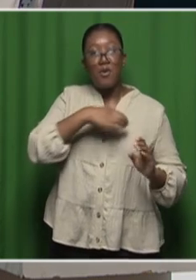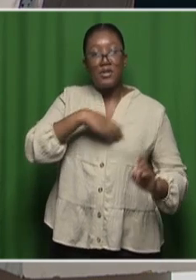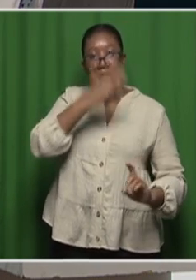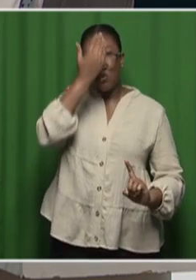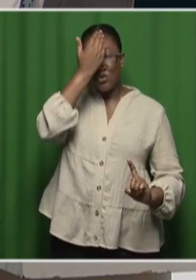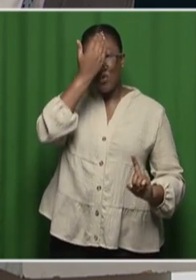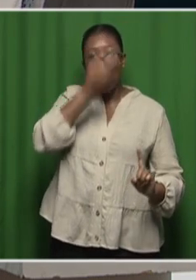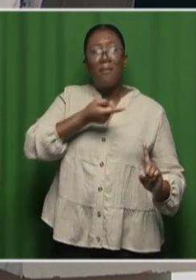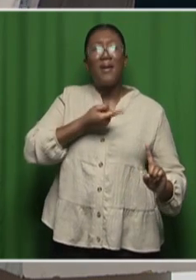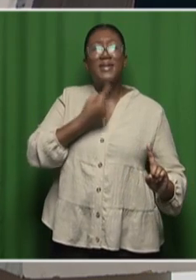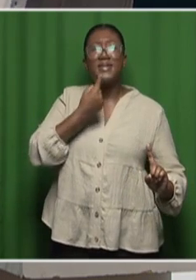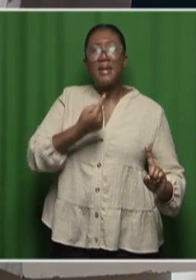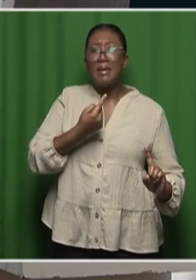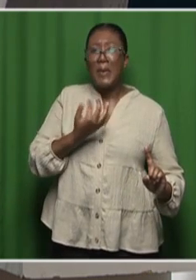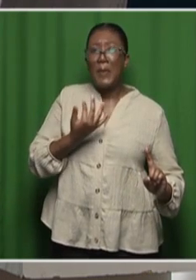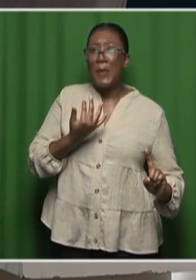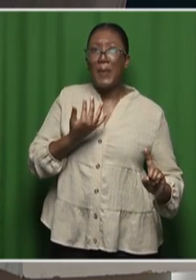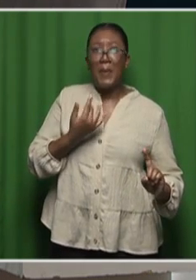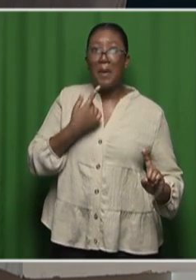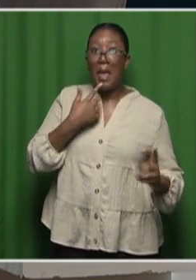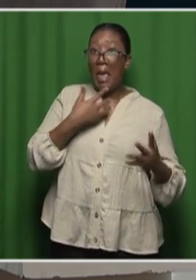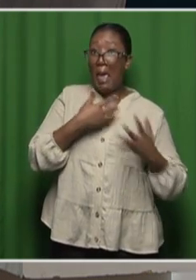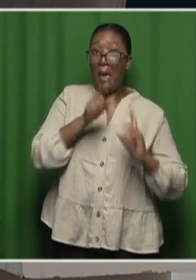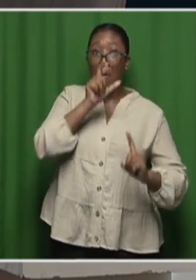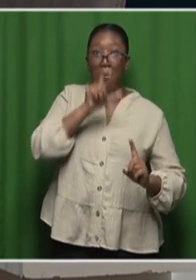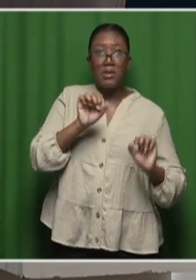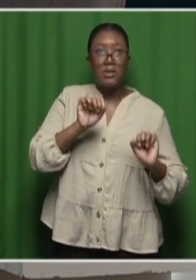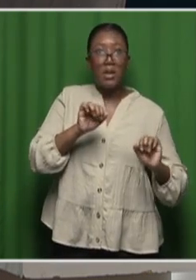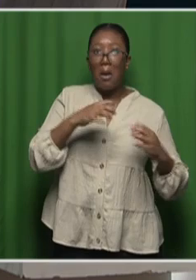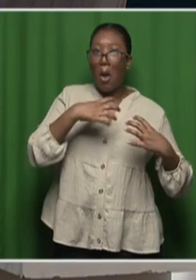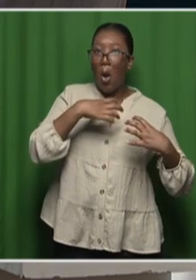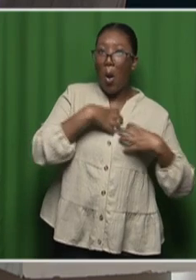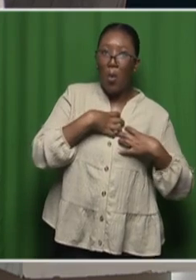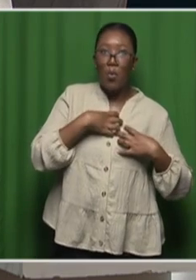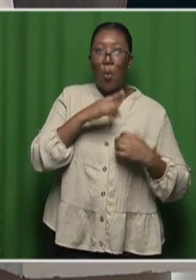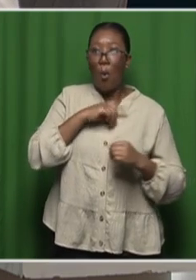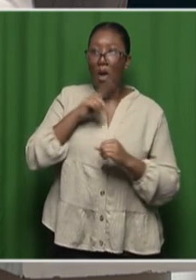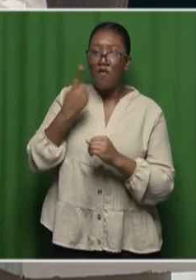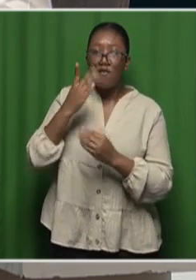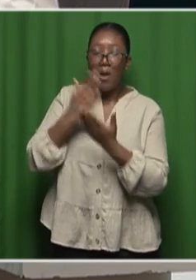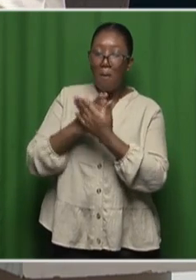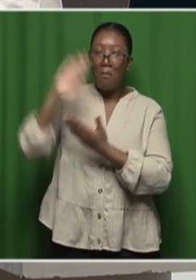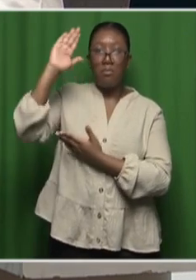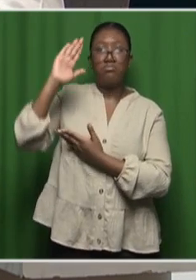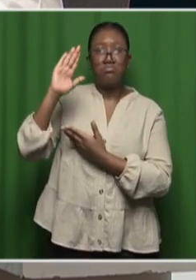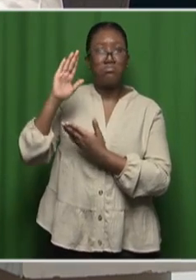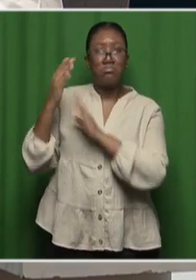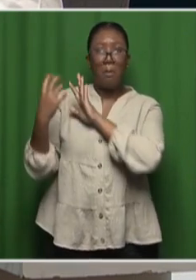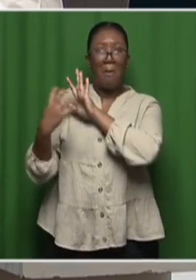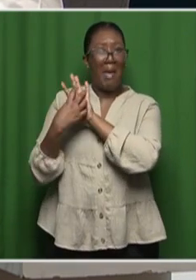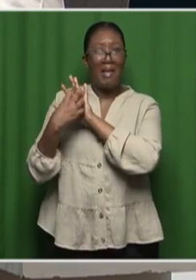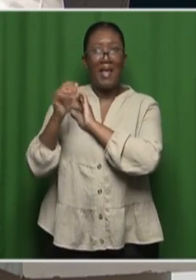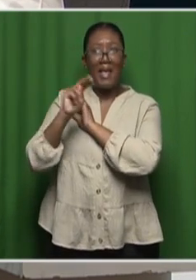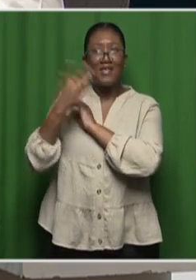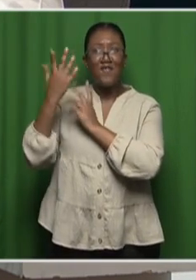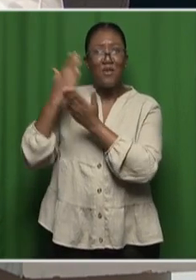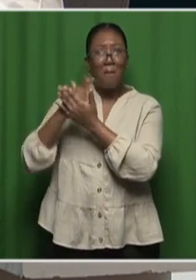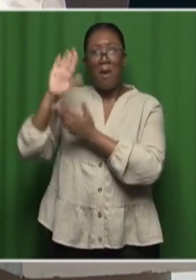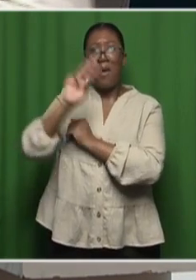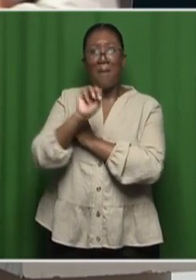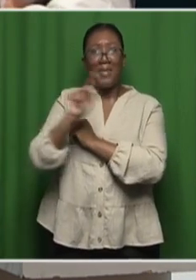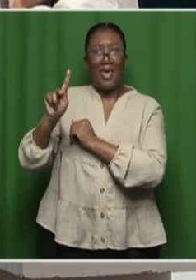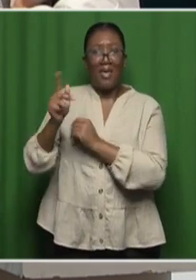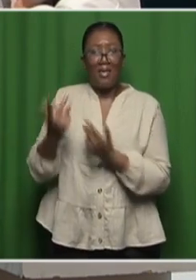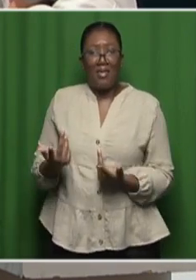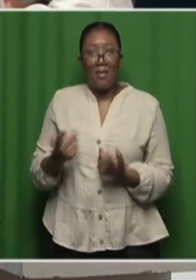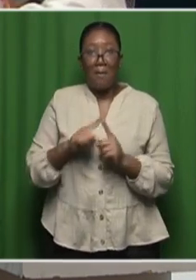outside of court, saying anyone can own it now. You guys disbanded it, so what, you know, that was what he was saying